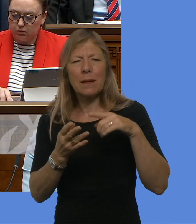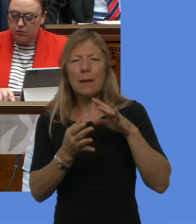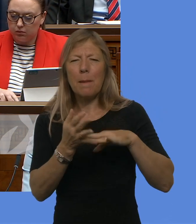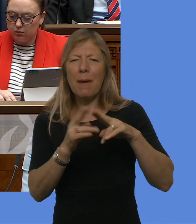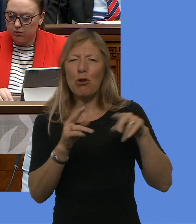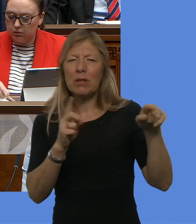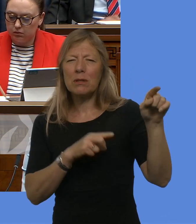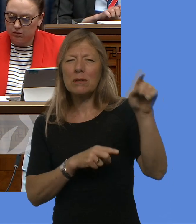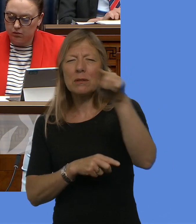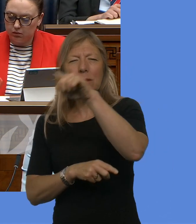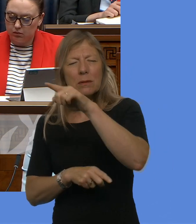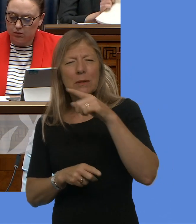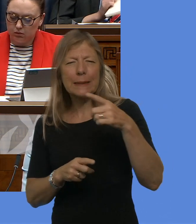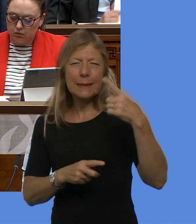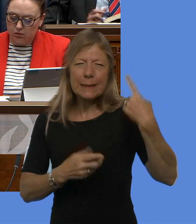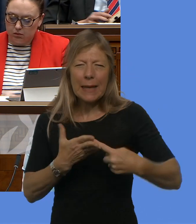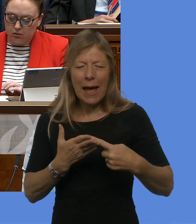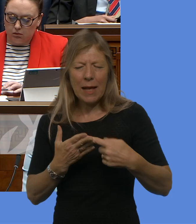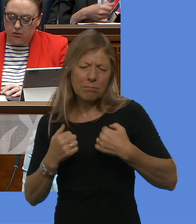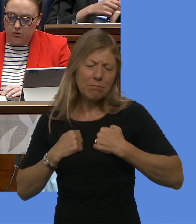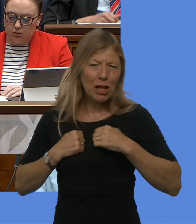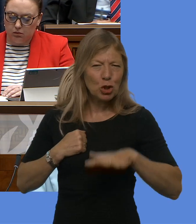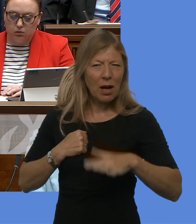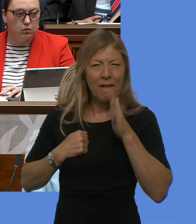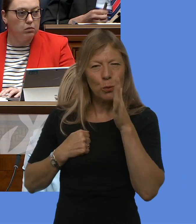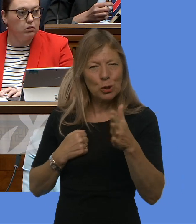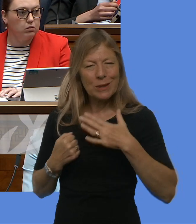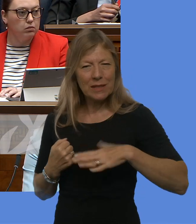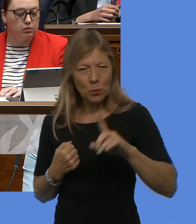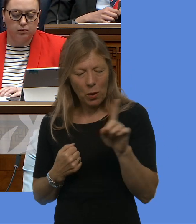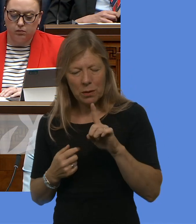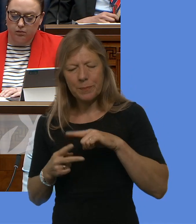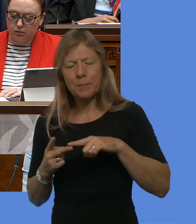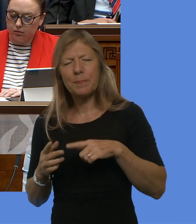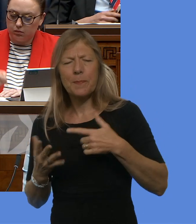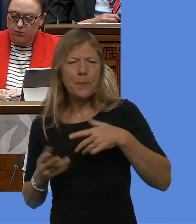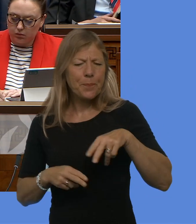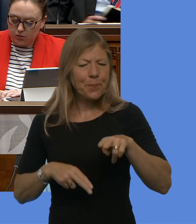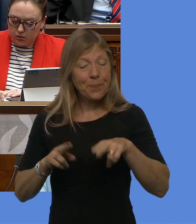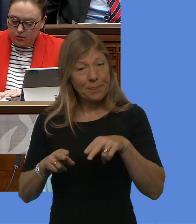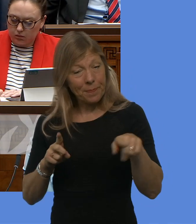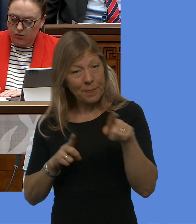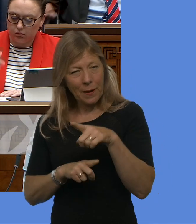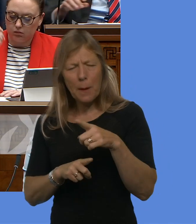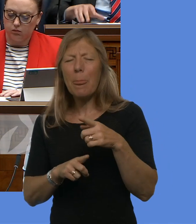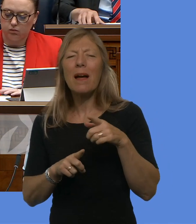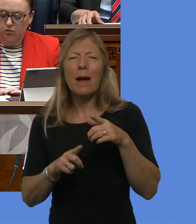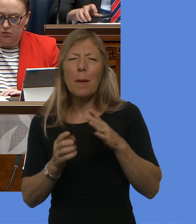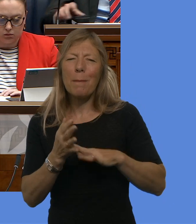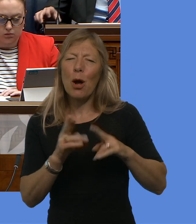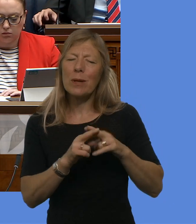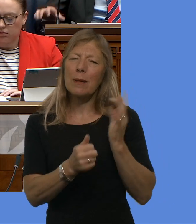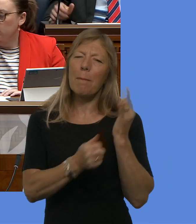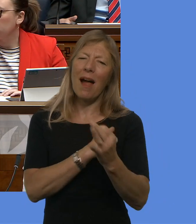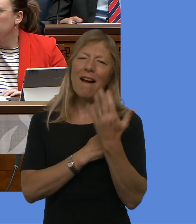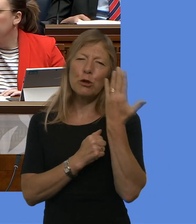Ireland Life and Time Survey, assess and monitor parental demand for integrated education as expressed through school admission preferences via